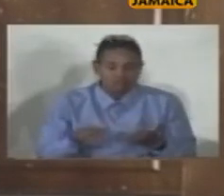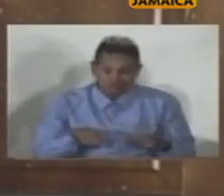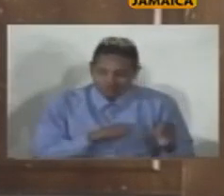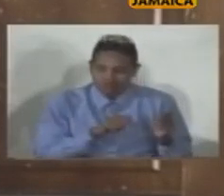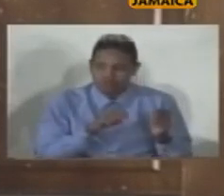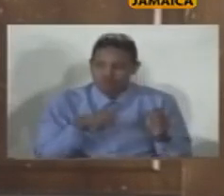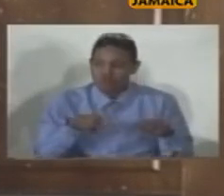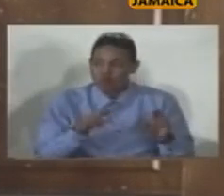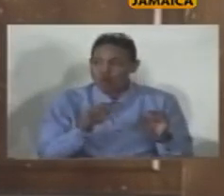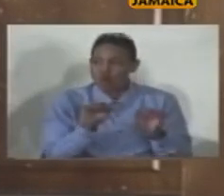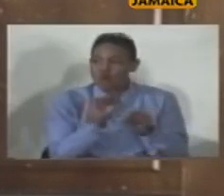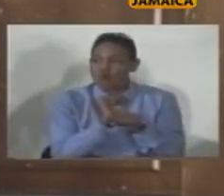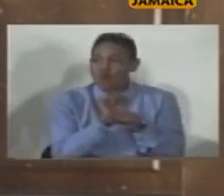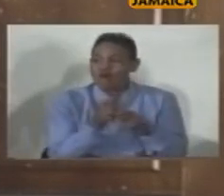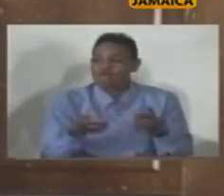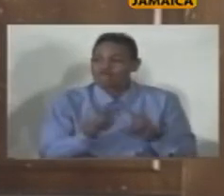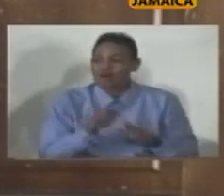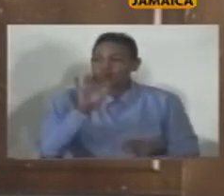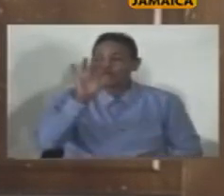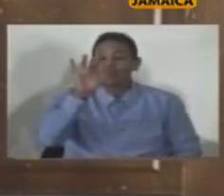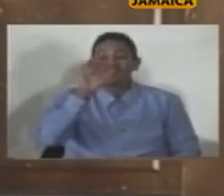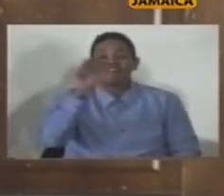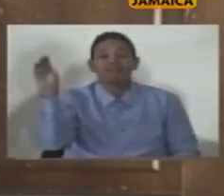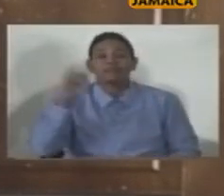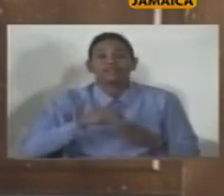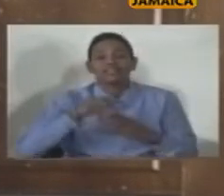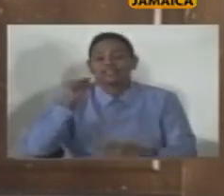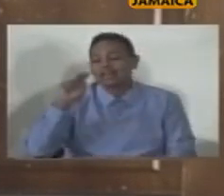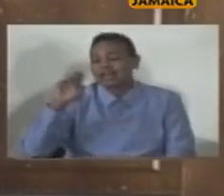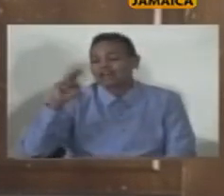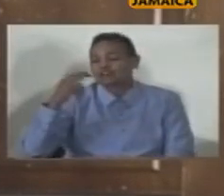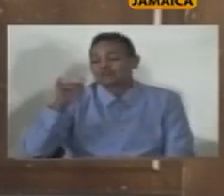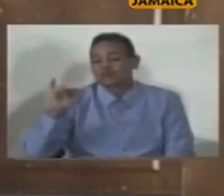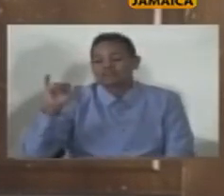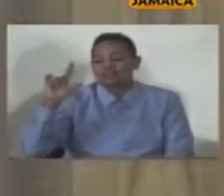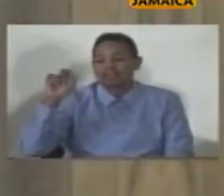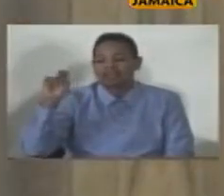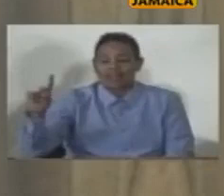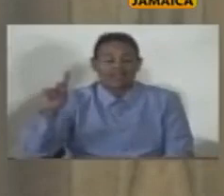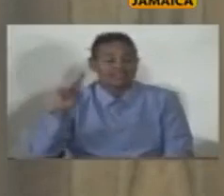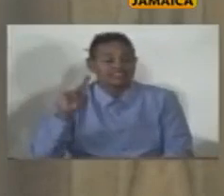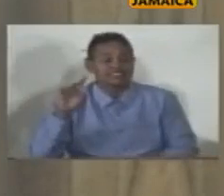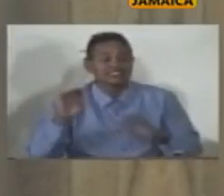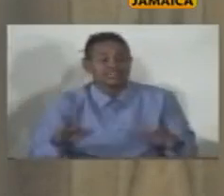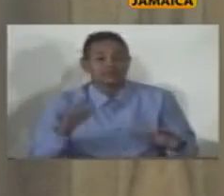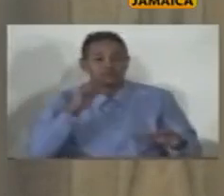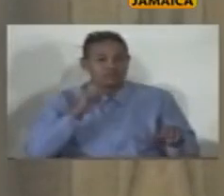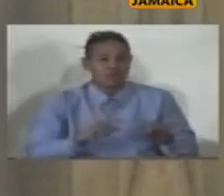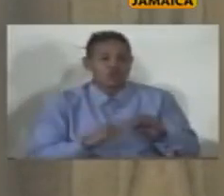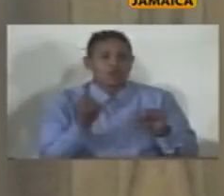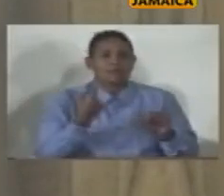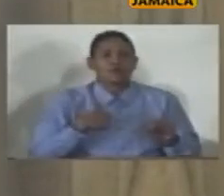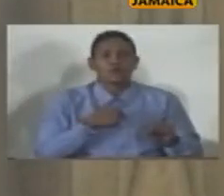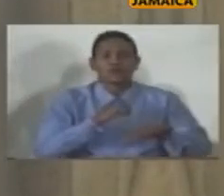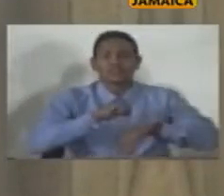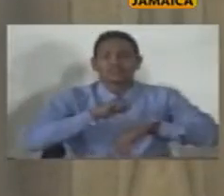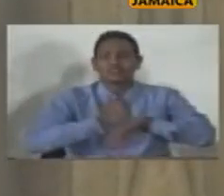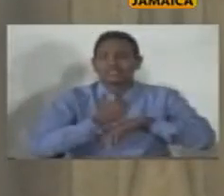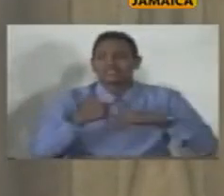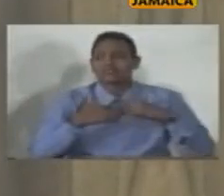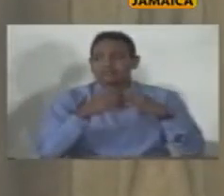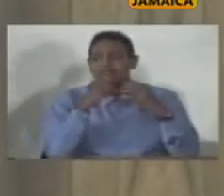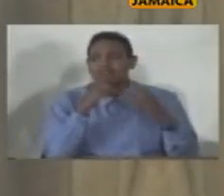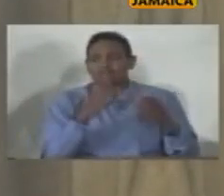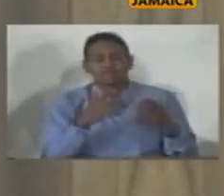at $25 million in Anchovy land settlement is to commence. We constructed a box culvert to alleviate flooding